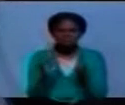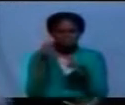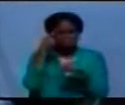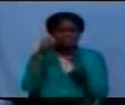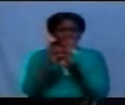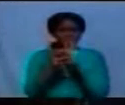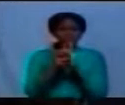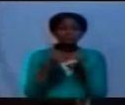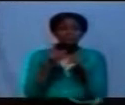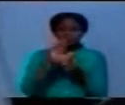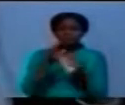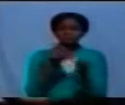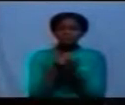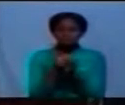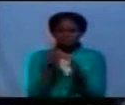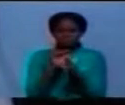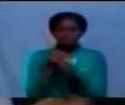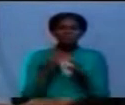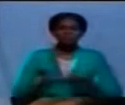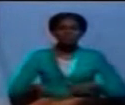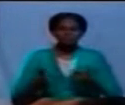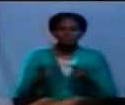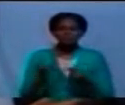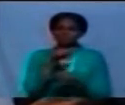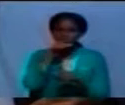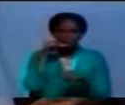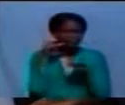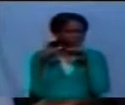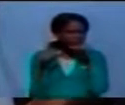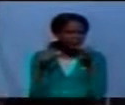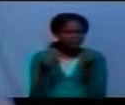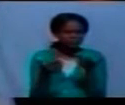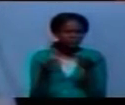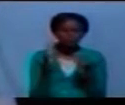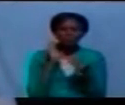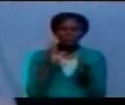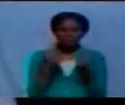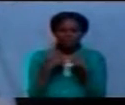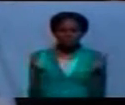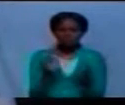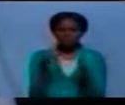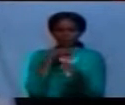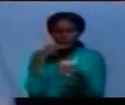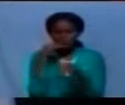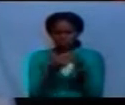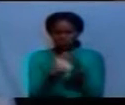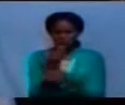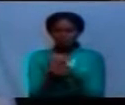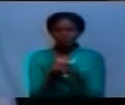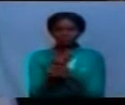their sources of income or their sources of activity are through agriculture. So they will have a small field where they will grow their